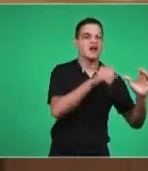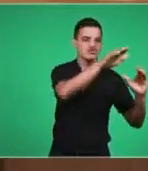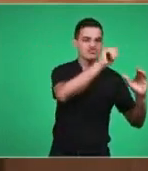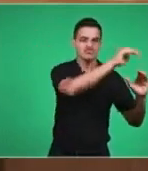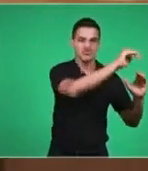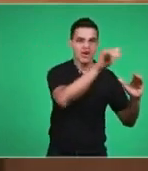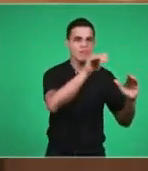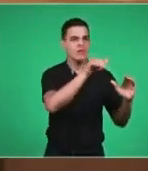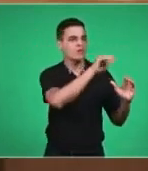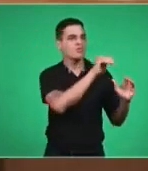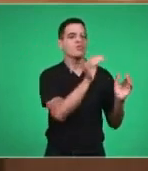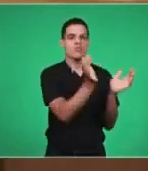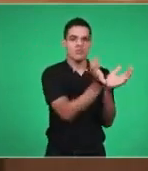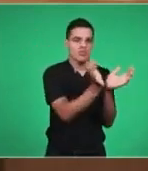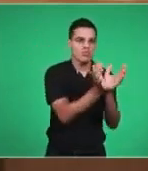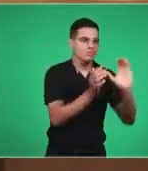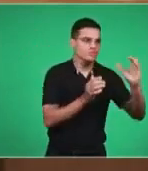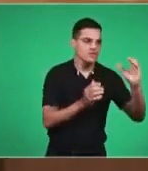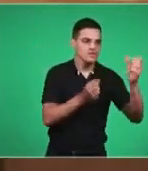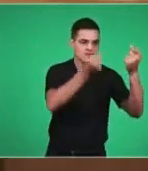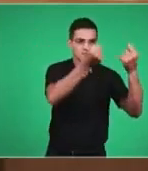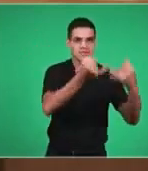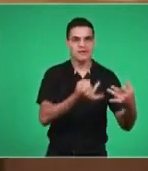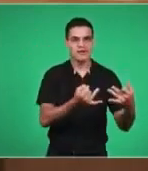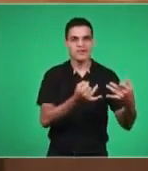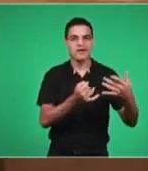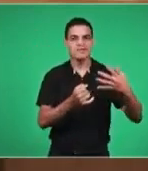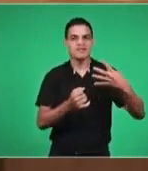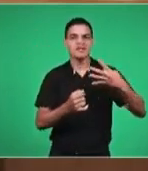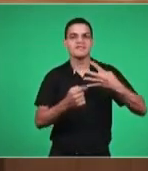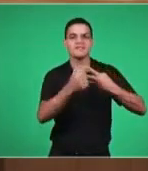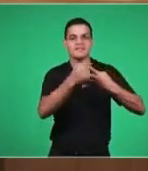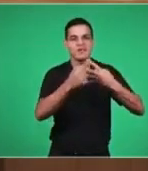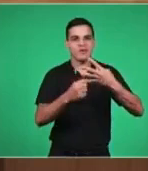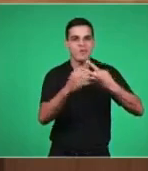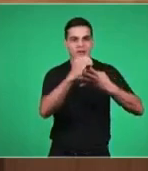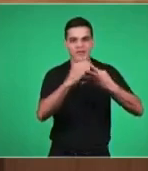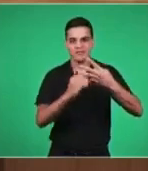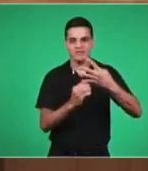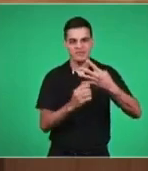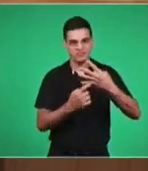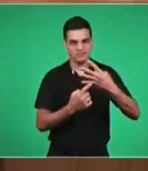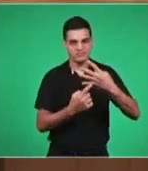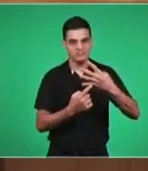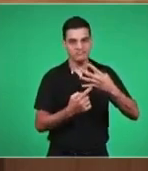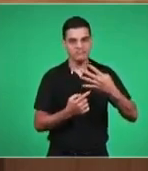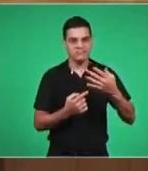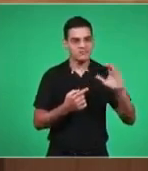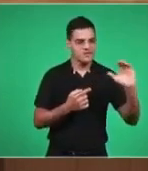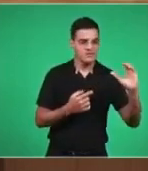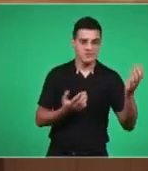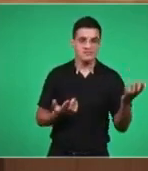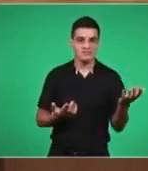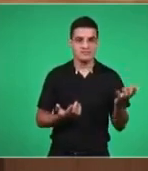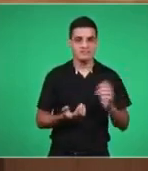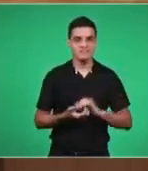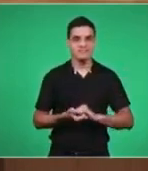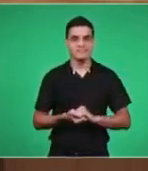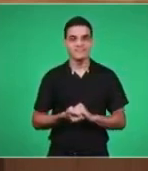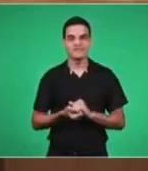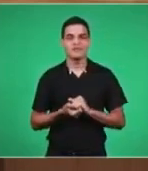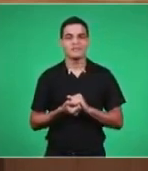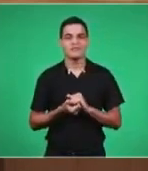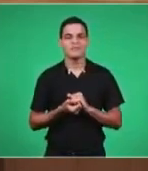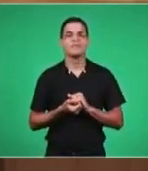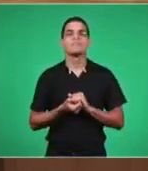faith, you can determine clearly. It has it's perfect. But with science, you have to call up a group of scientists